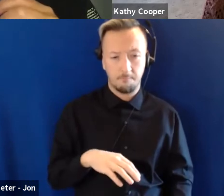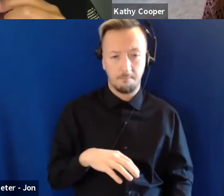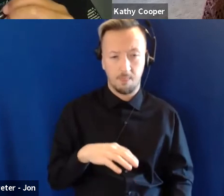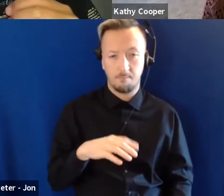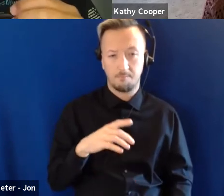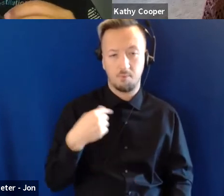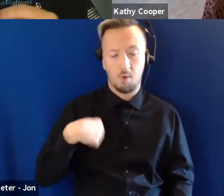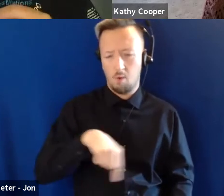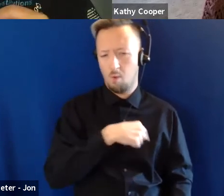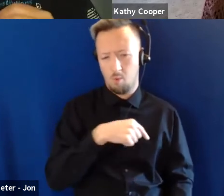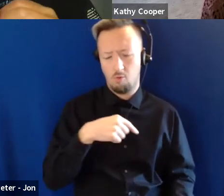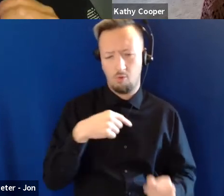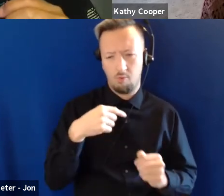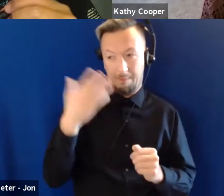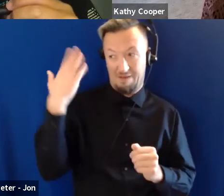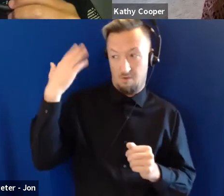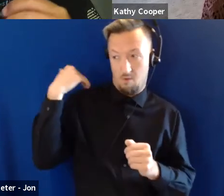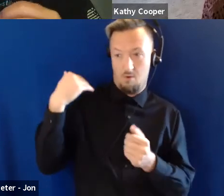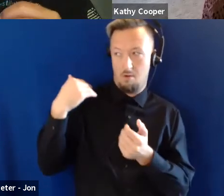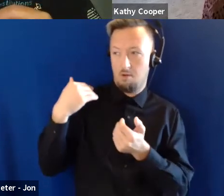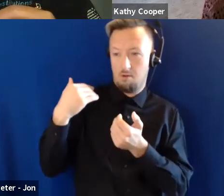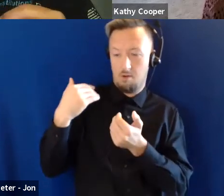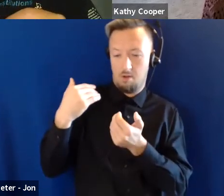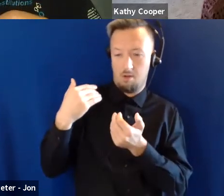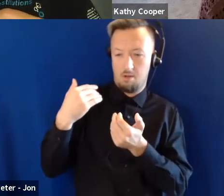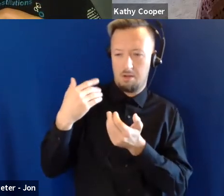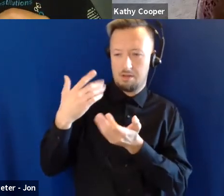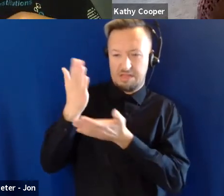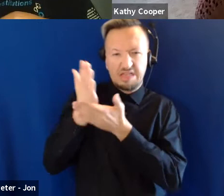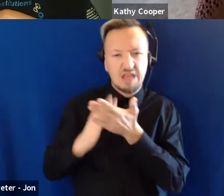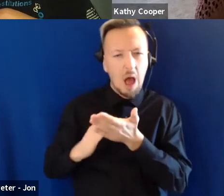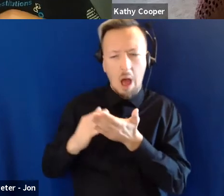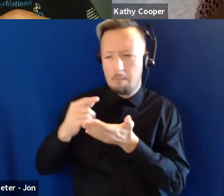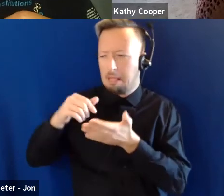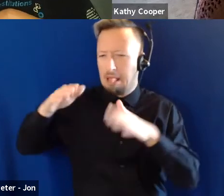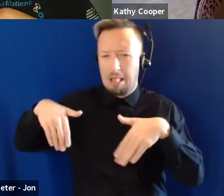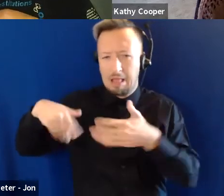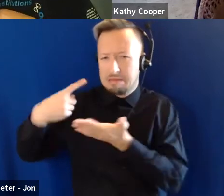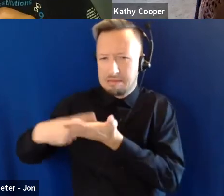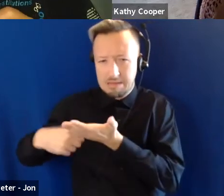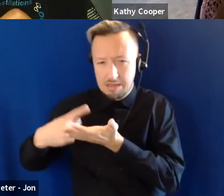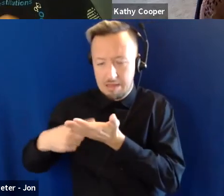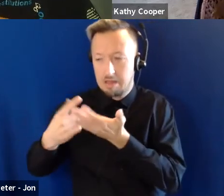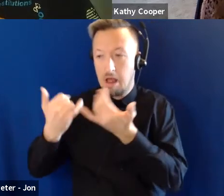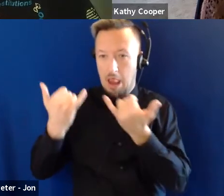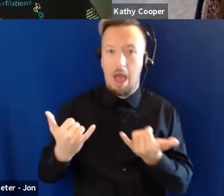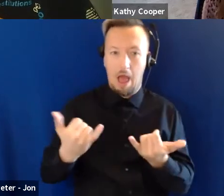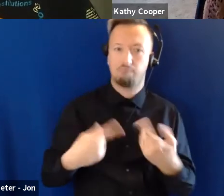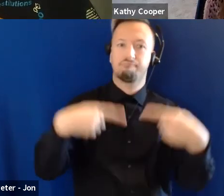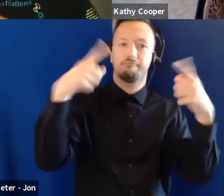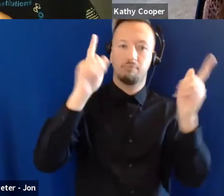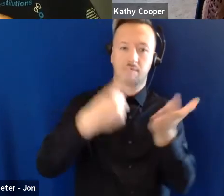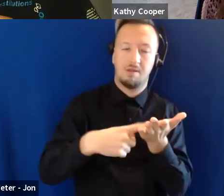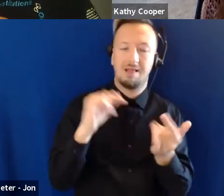things that we don't talk about on a normal basis in Kansas. So, things like formula funding, what we'd like it to